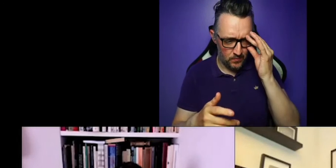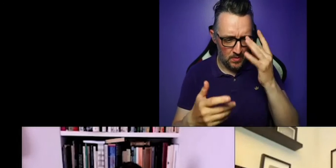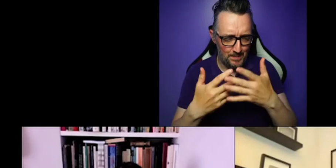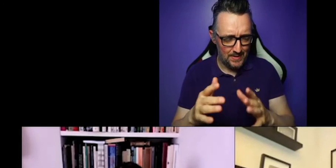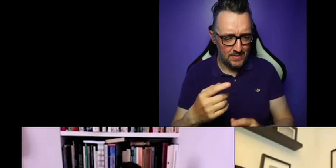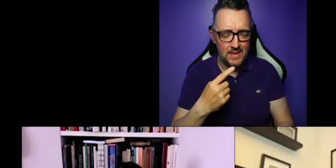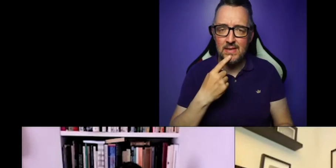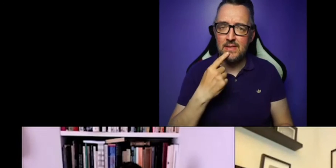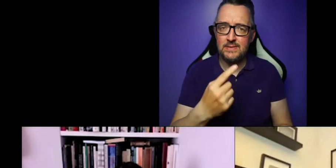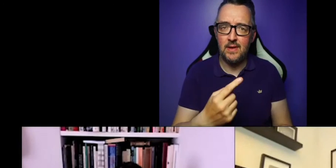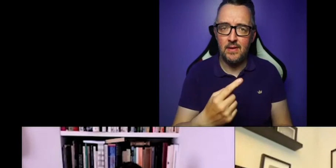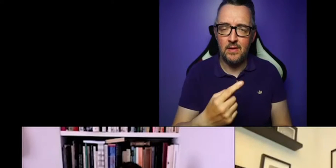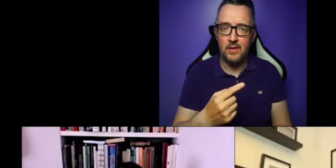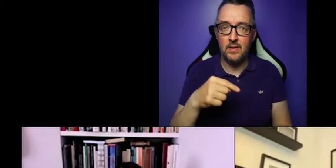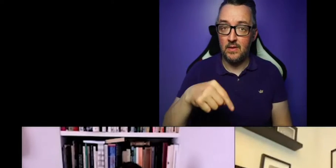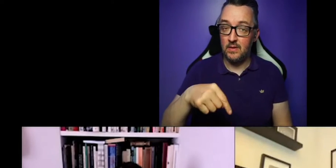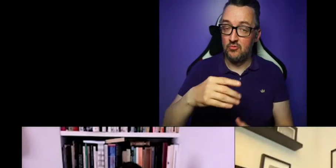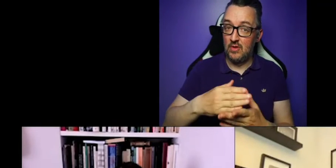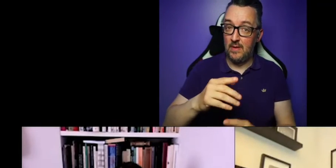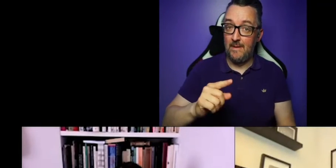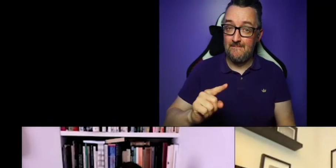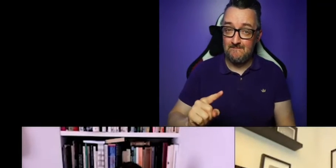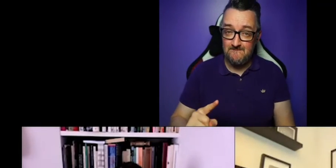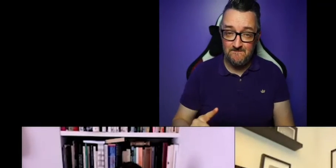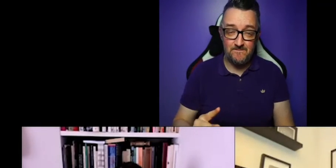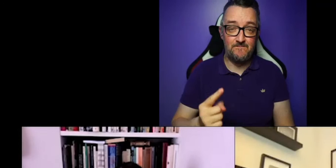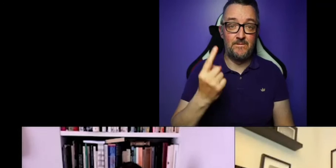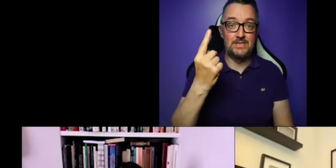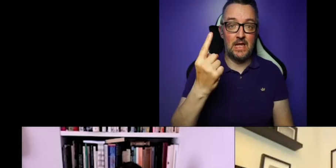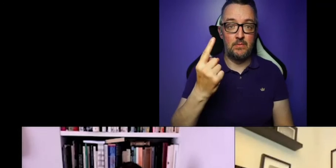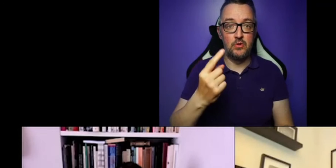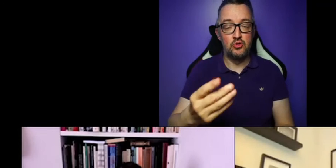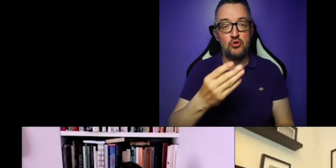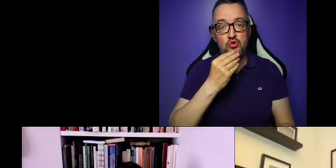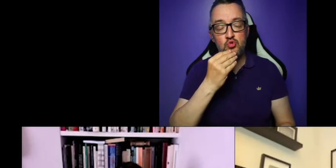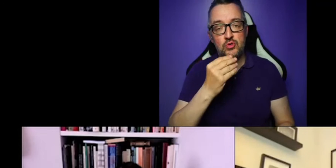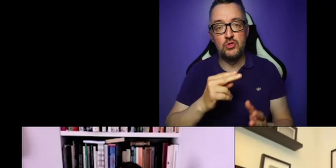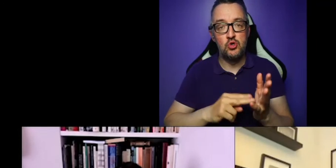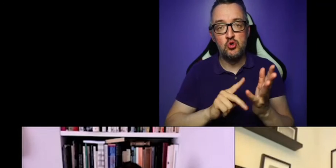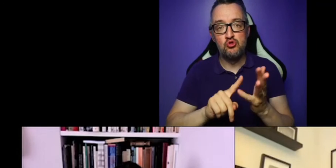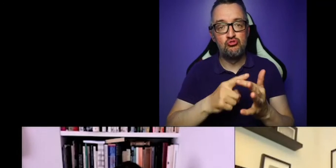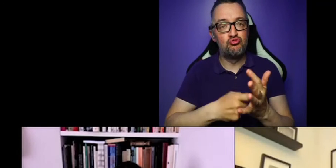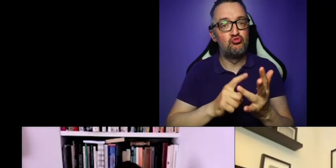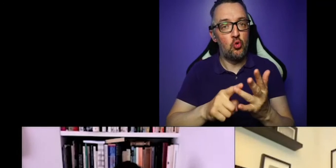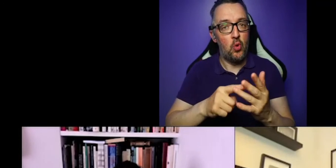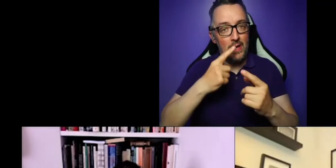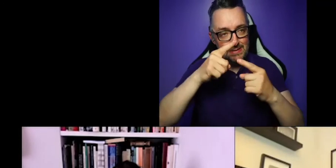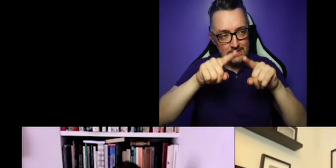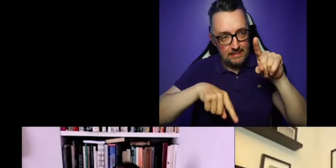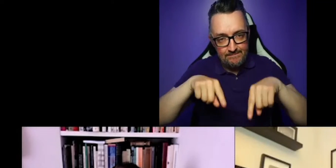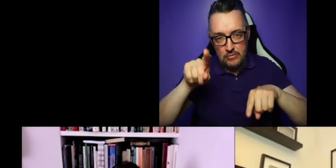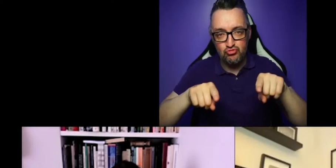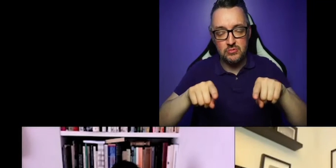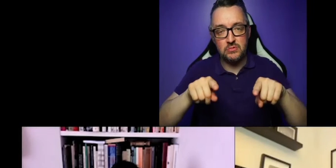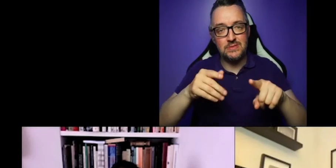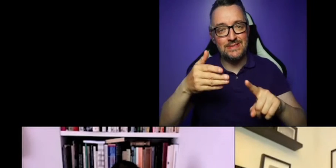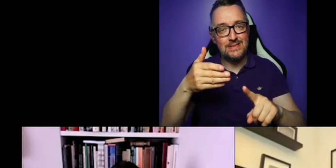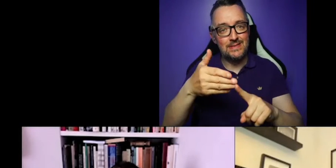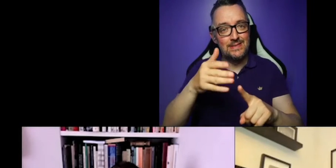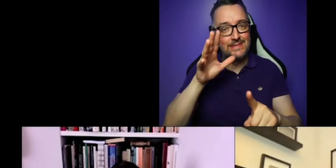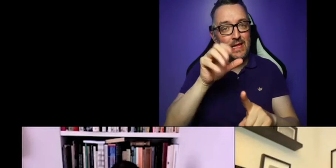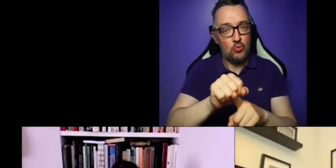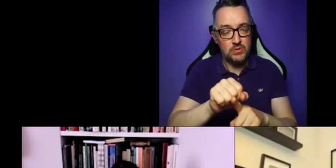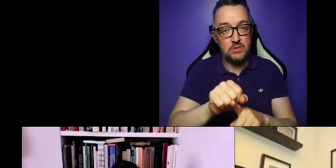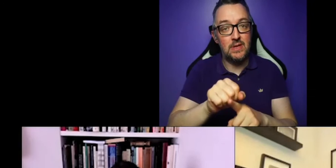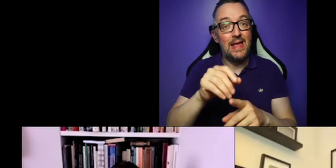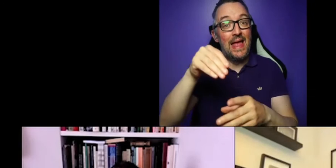it's important point to note that this is the first time that you've used your neurodivergent diagnosis in your artwork. And I know that